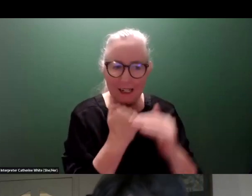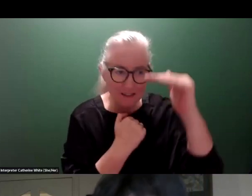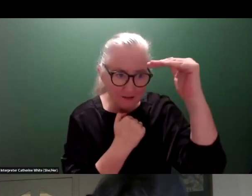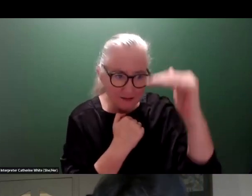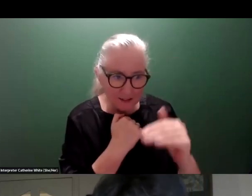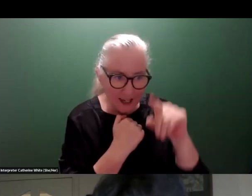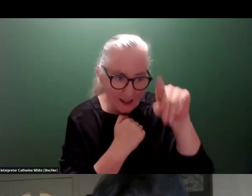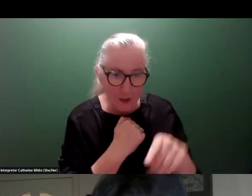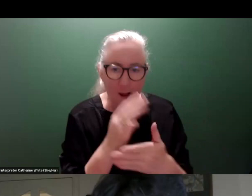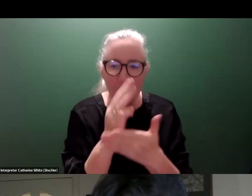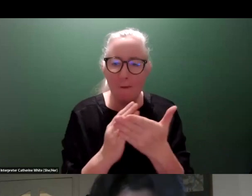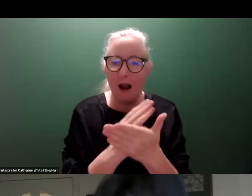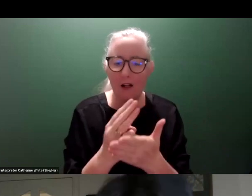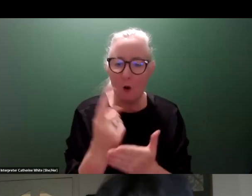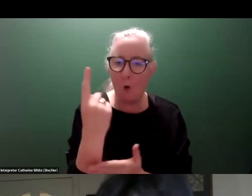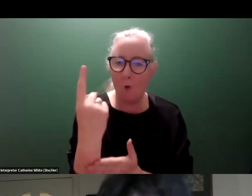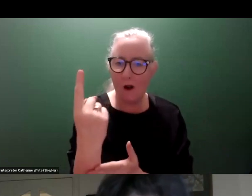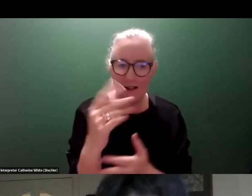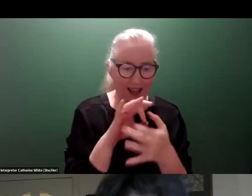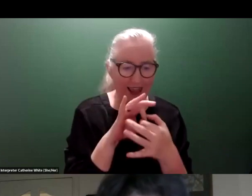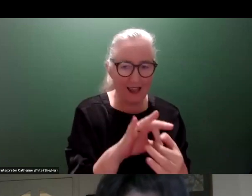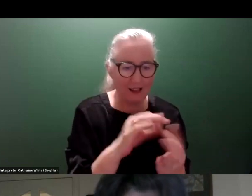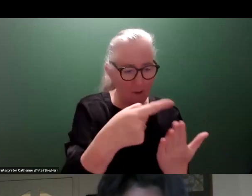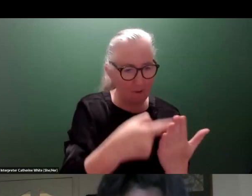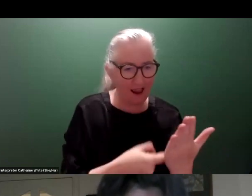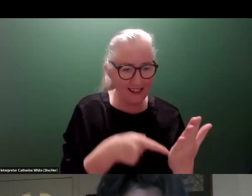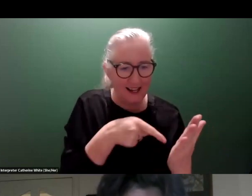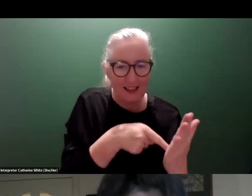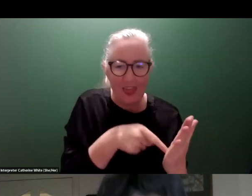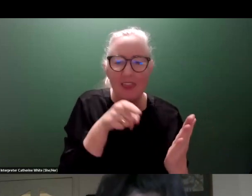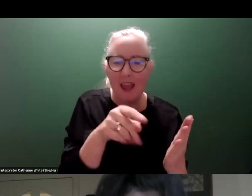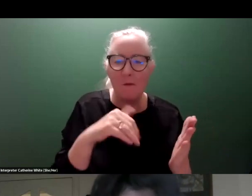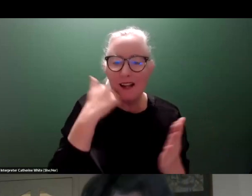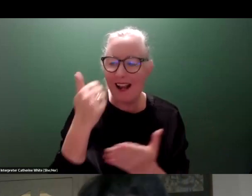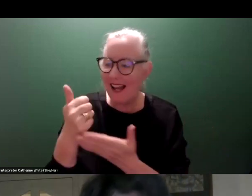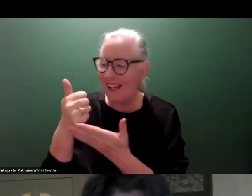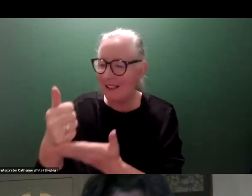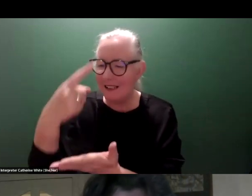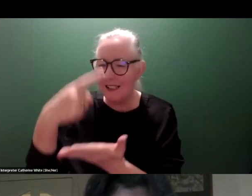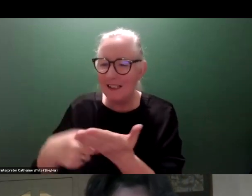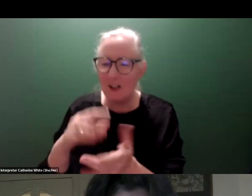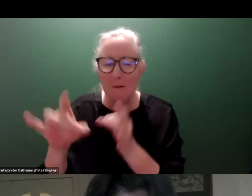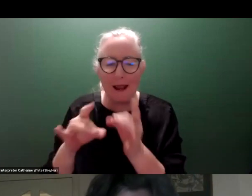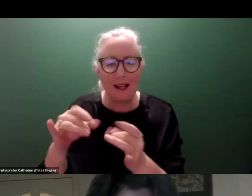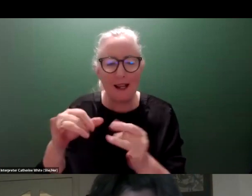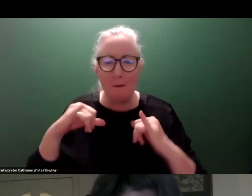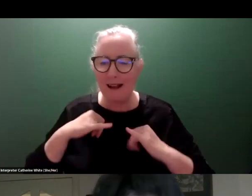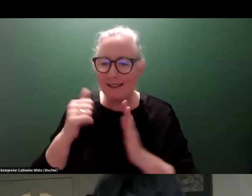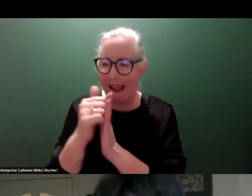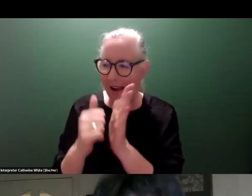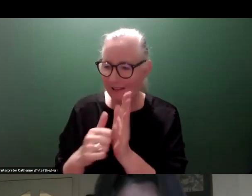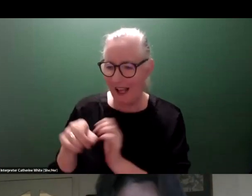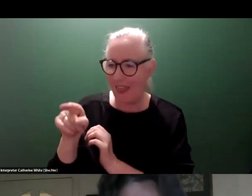to part 1 of the policy. And that, of course, is because the Assisted Decision Making Capacity Act relates